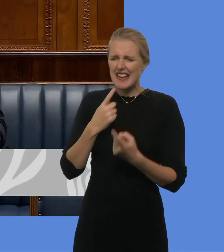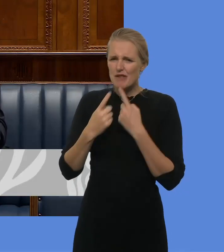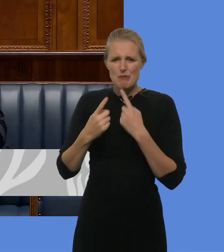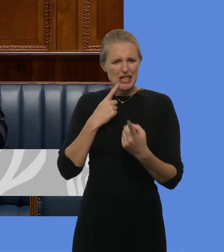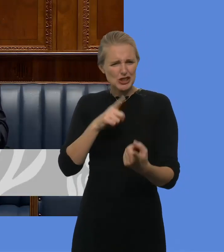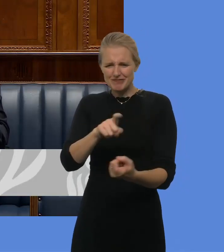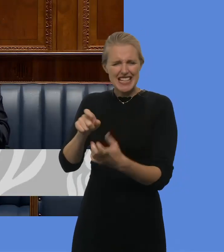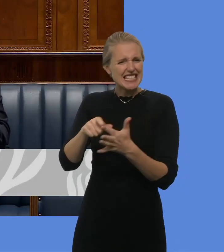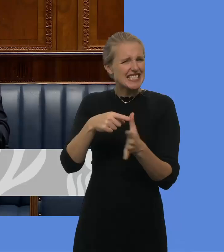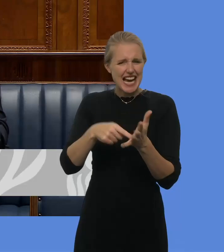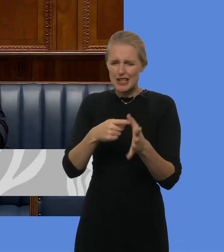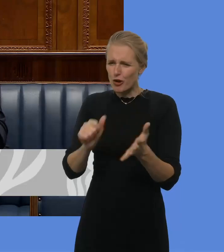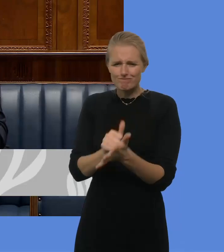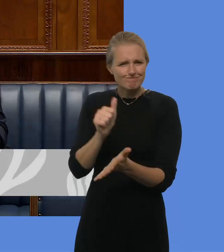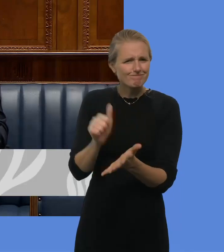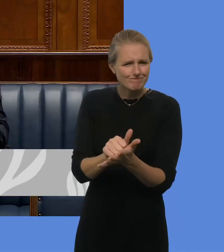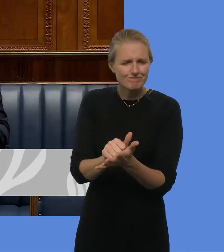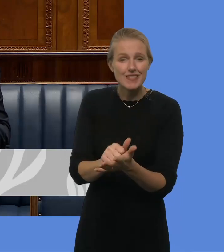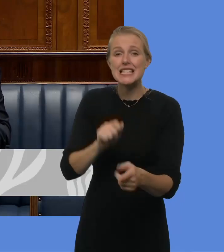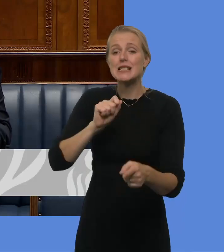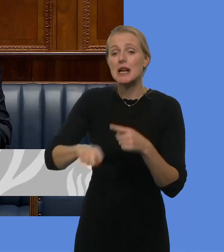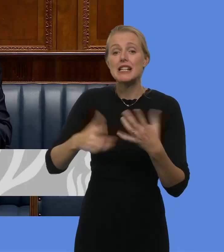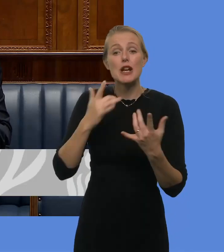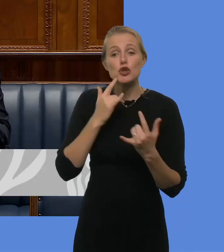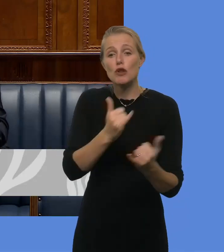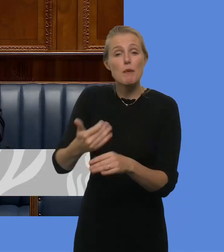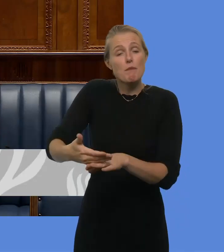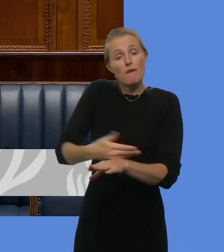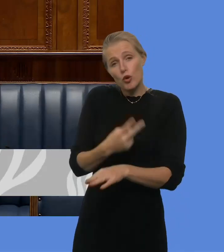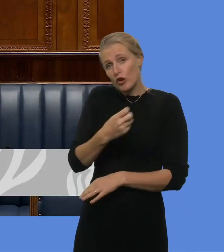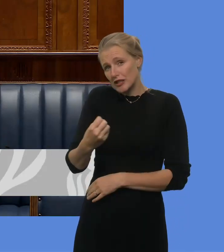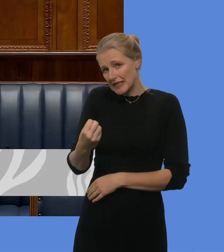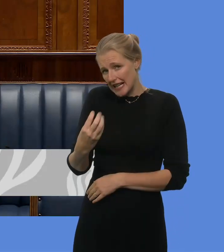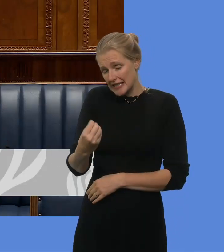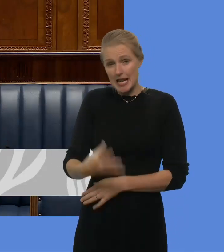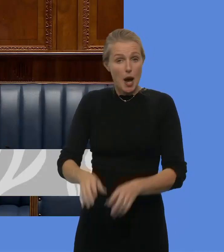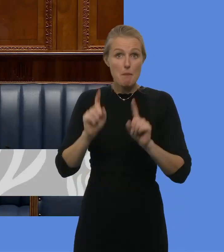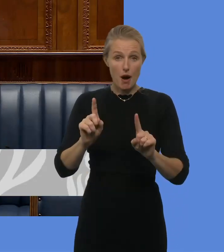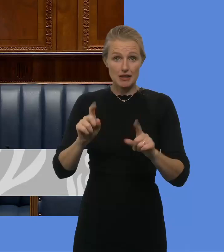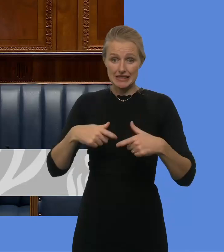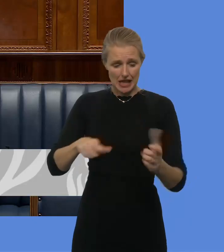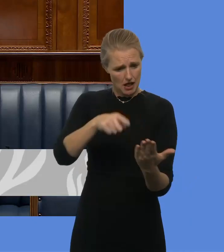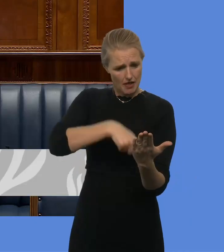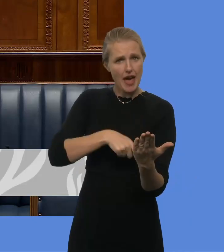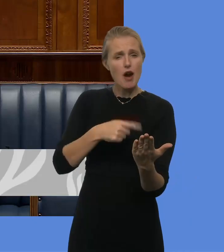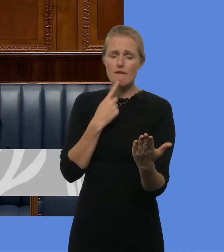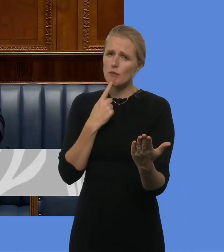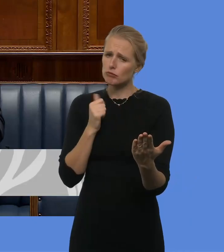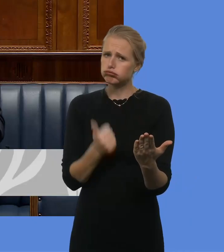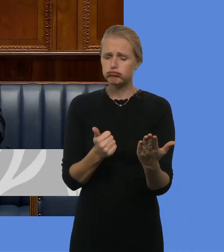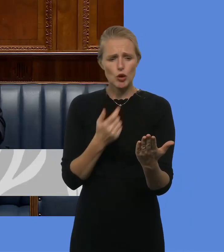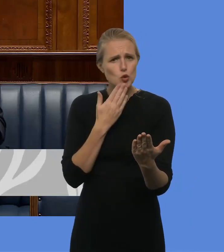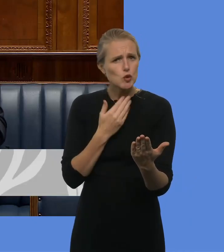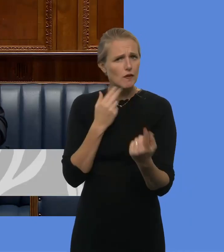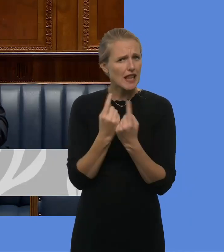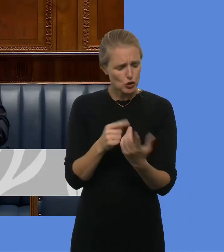from, particularly for surveys taken prior to 2019. That does not detract from the many useful issues raised by the report, which